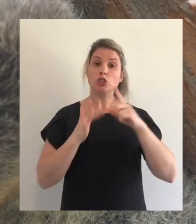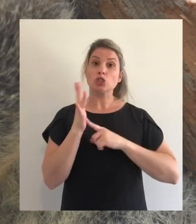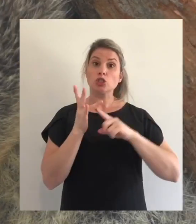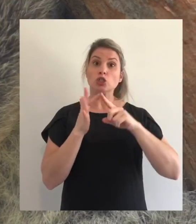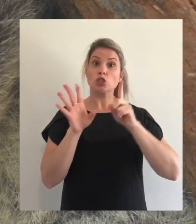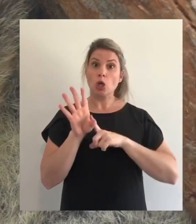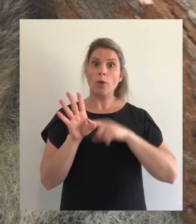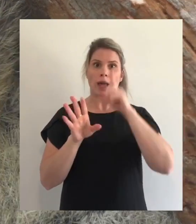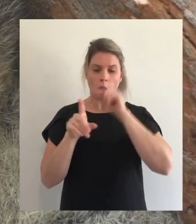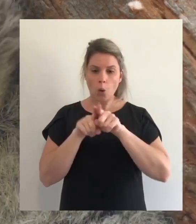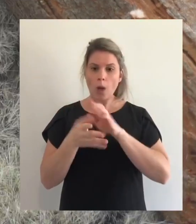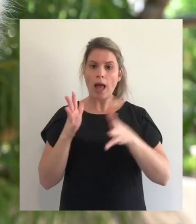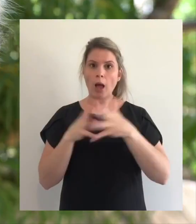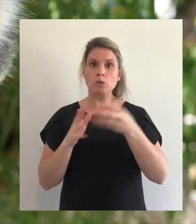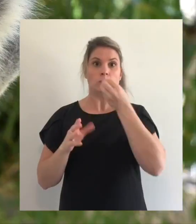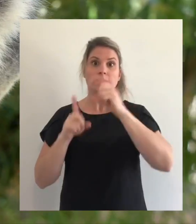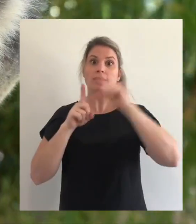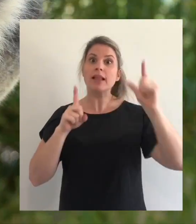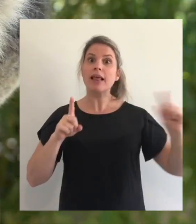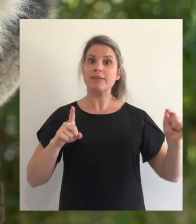then start digesting those eucalyptus leaves.